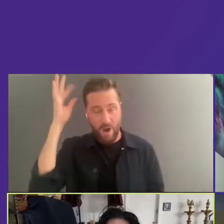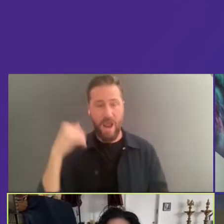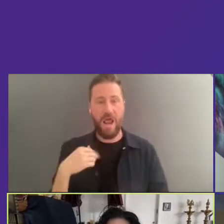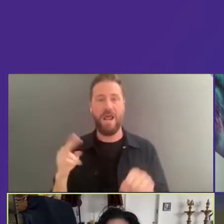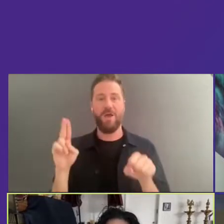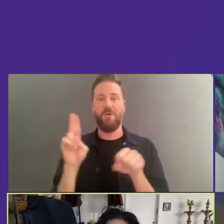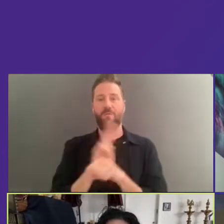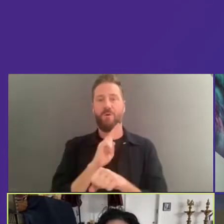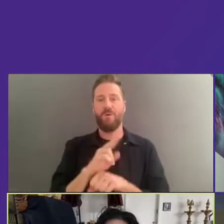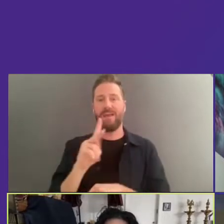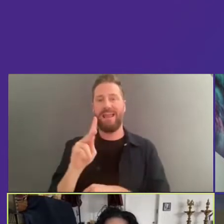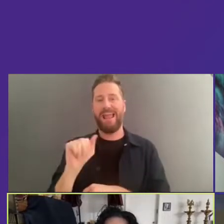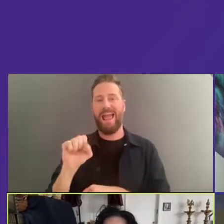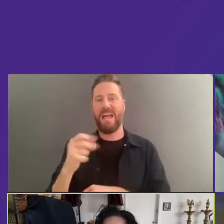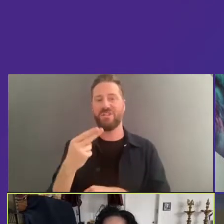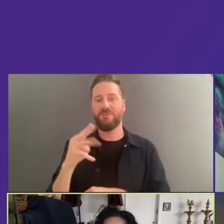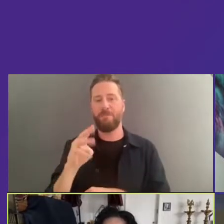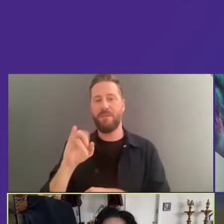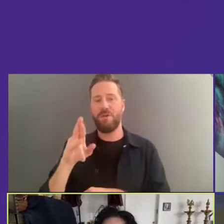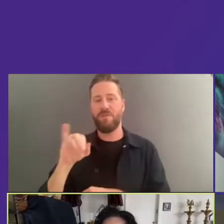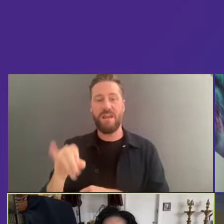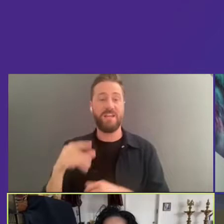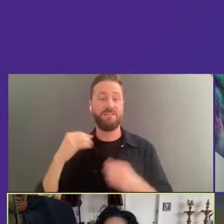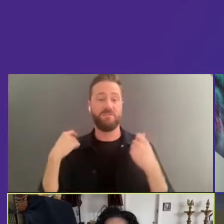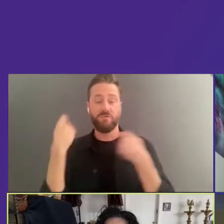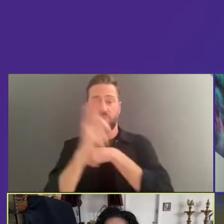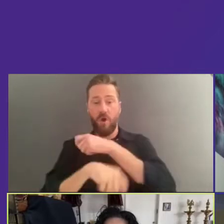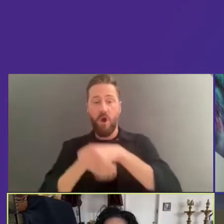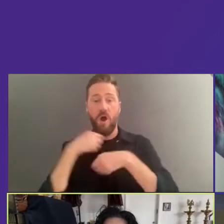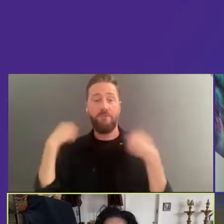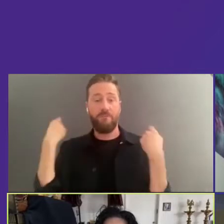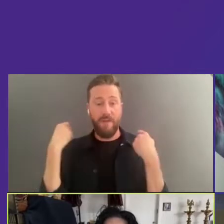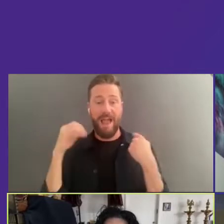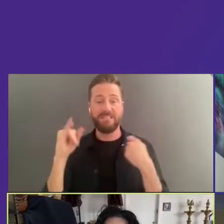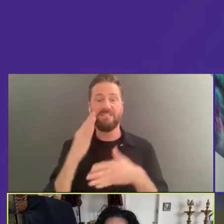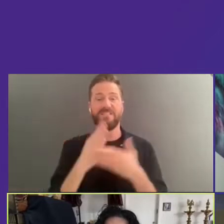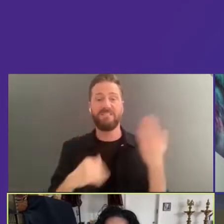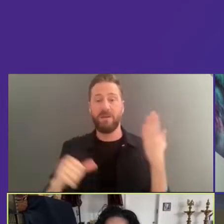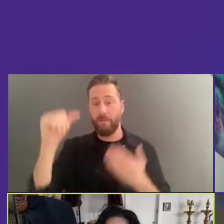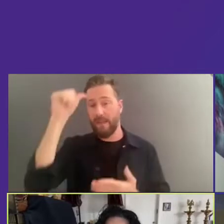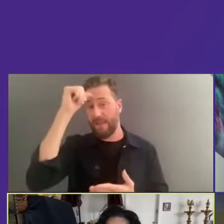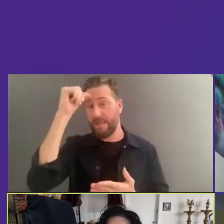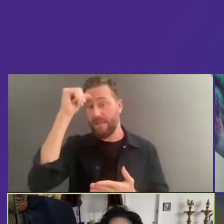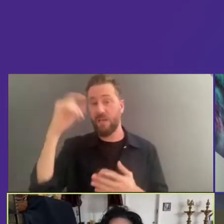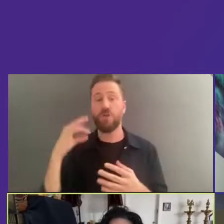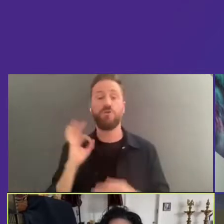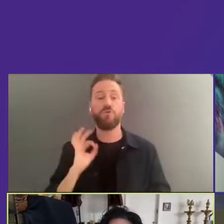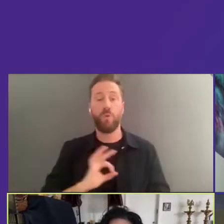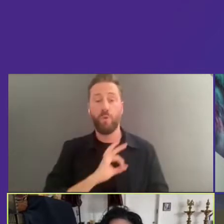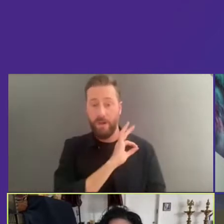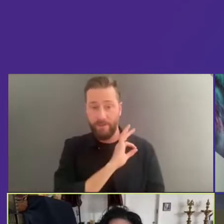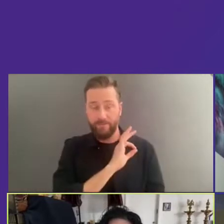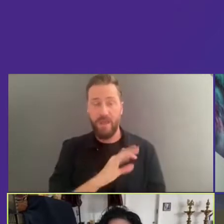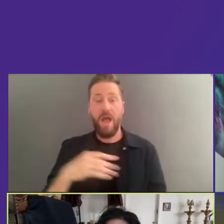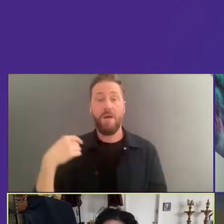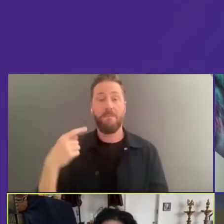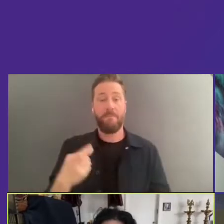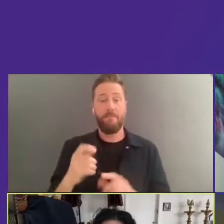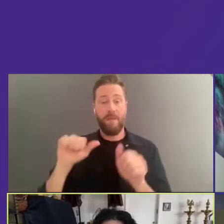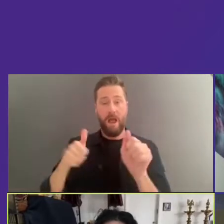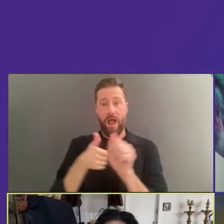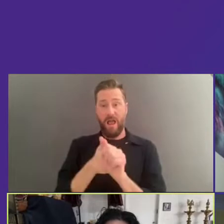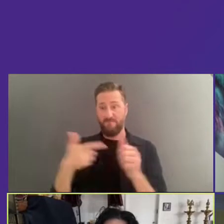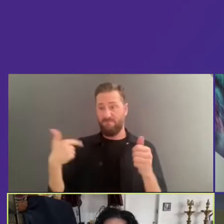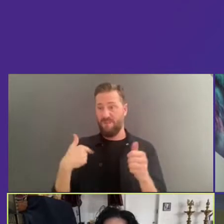Kashmiri scarf wrapped around myself and some Indian jumiki silver jewelry. Behind me, I'm in the studio,